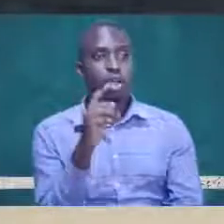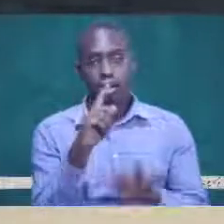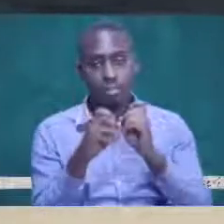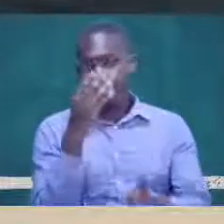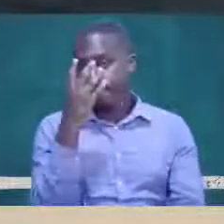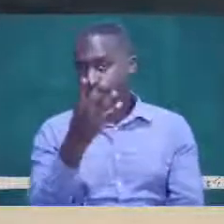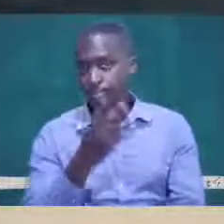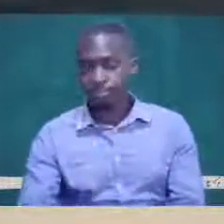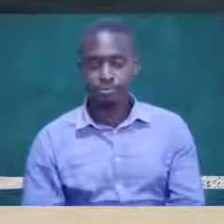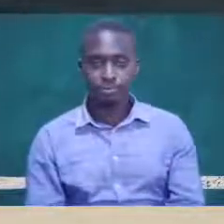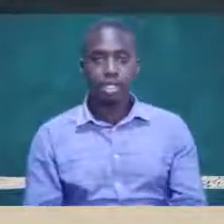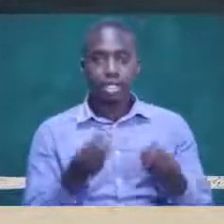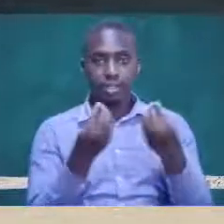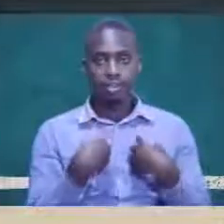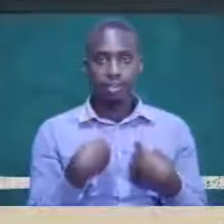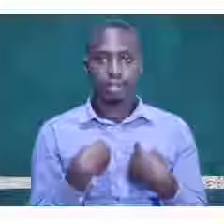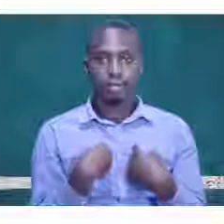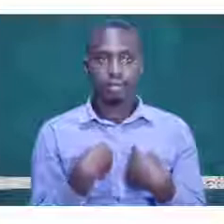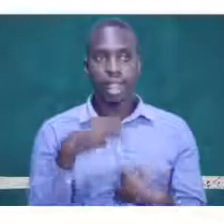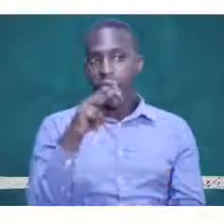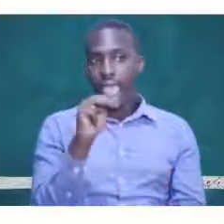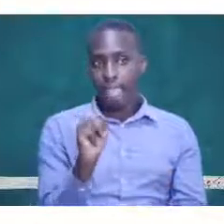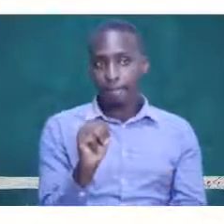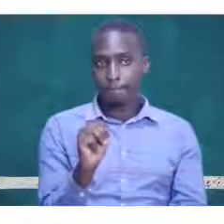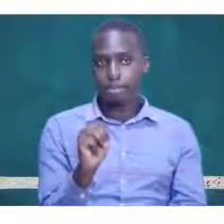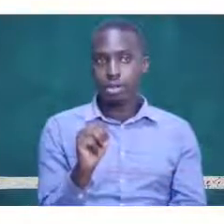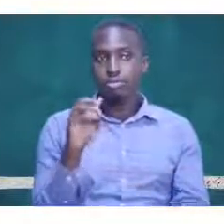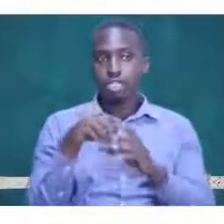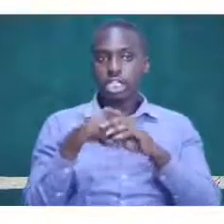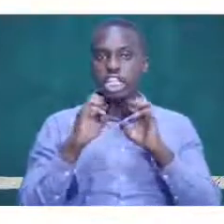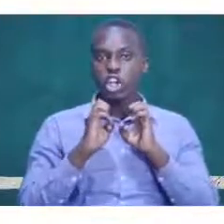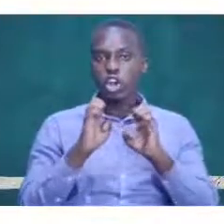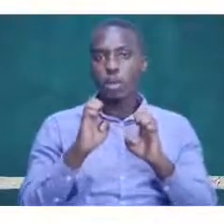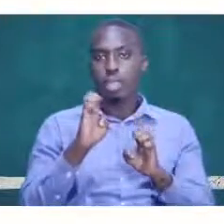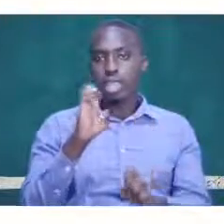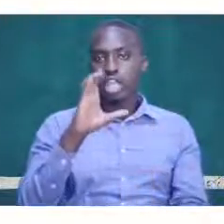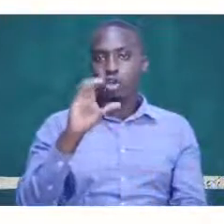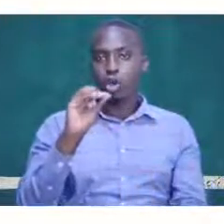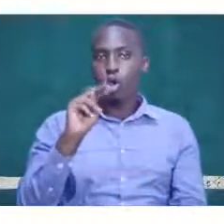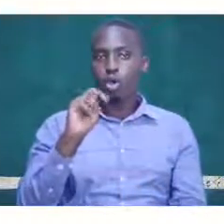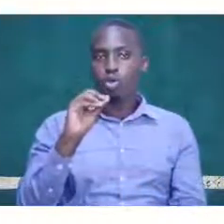4, given that the multiplier in an economy is 2, and